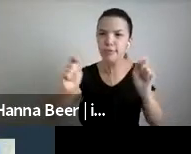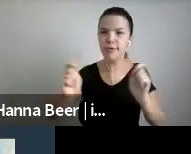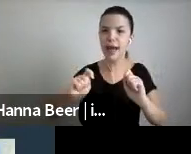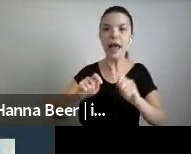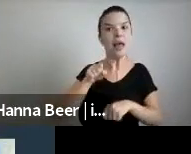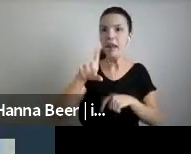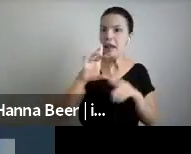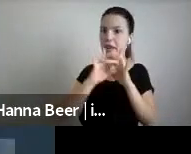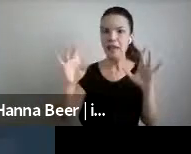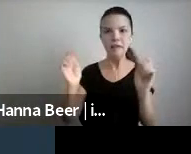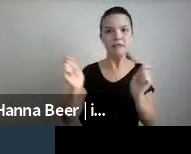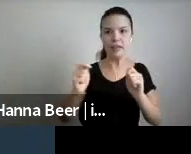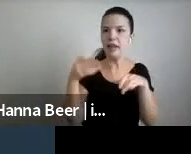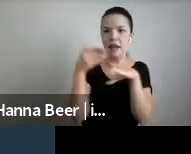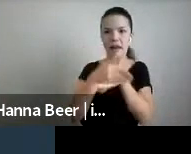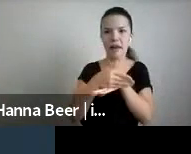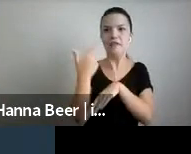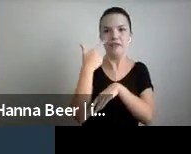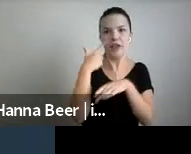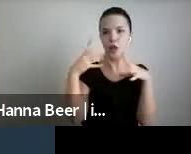accessible. And